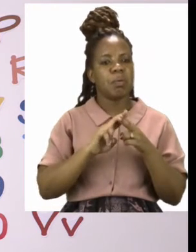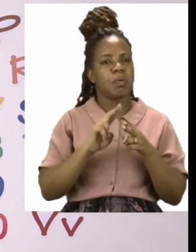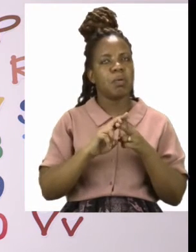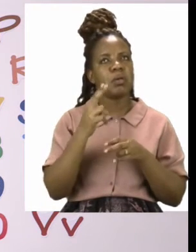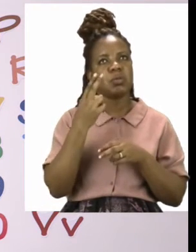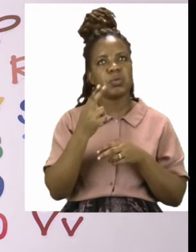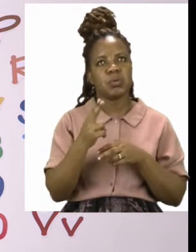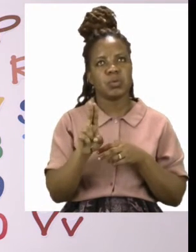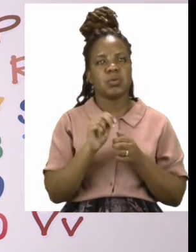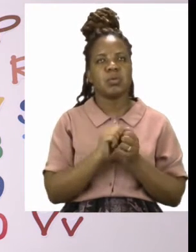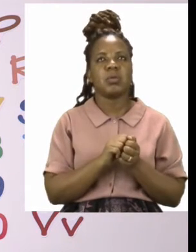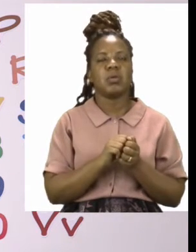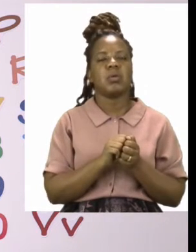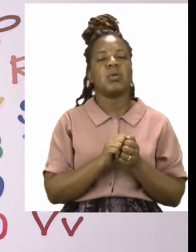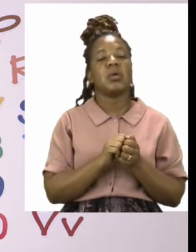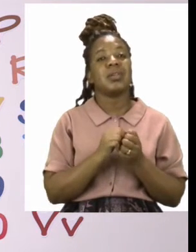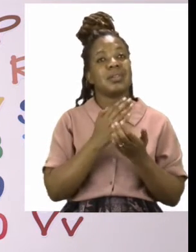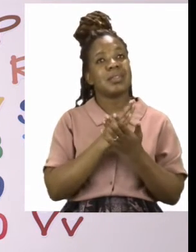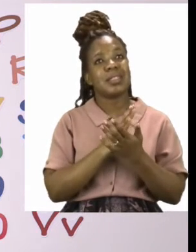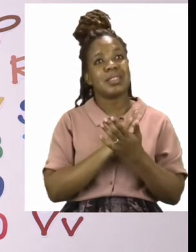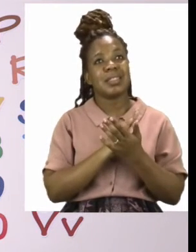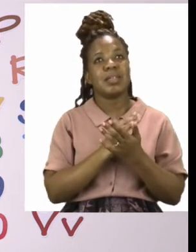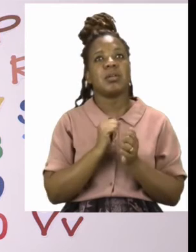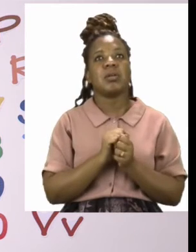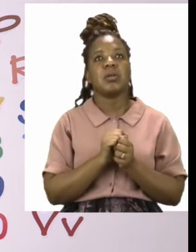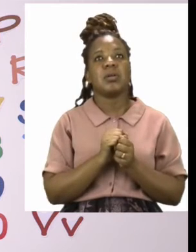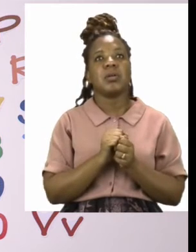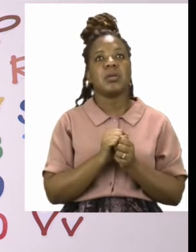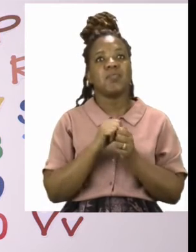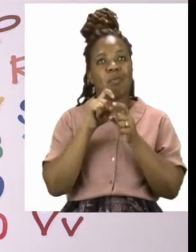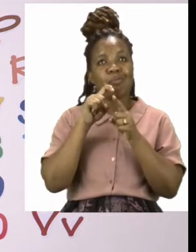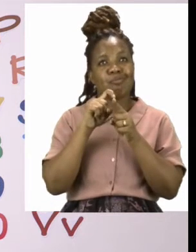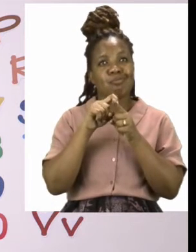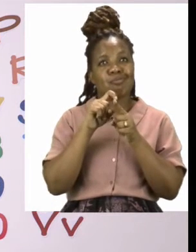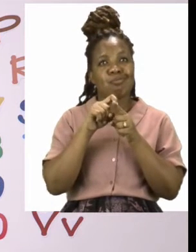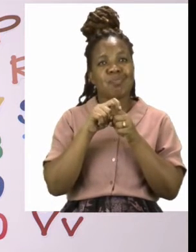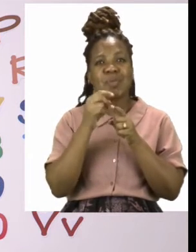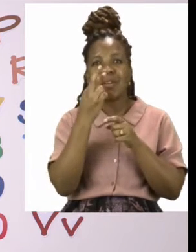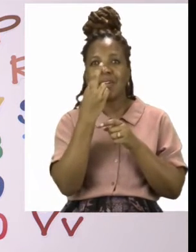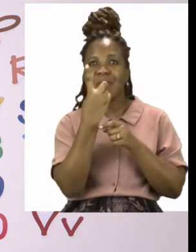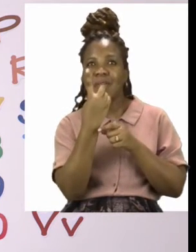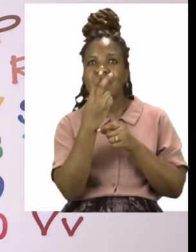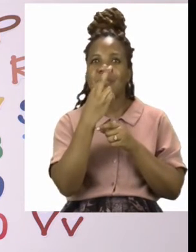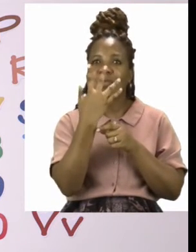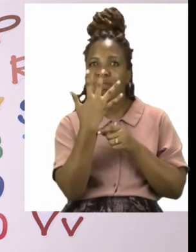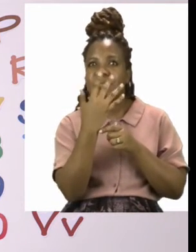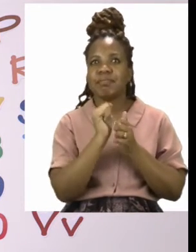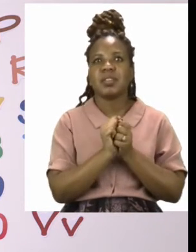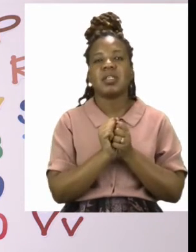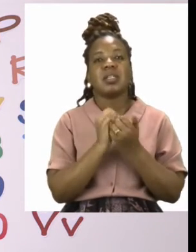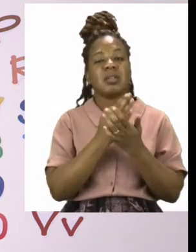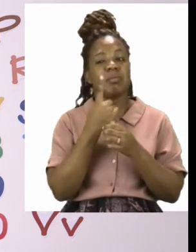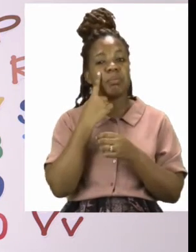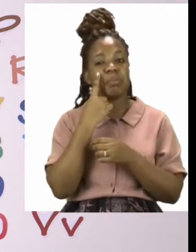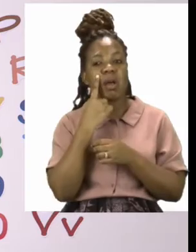dollars. So, you need to keep your eyes open on how many dollars you need, and how many cents you're going